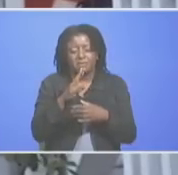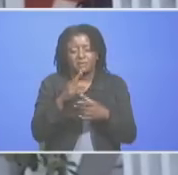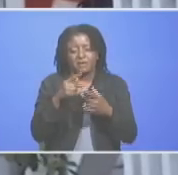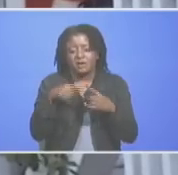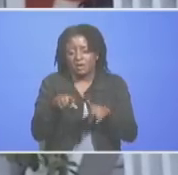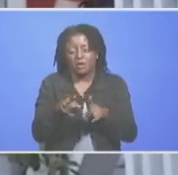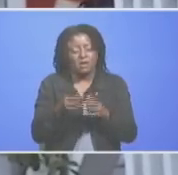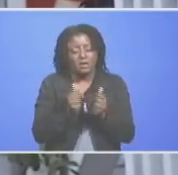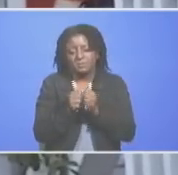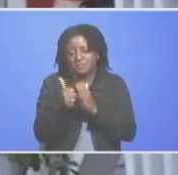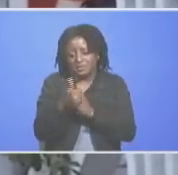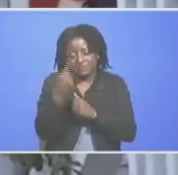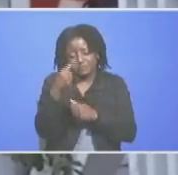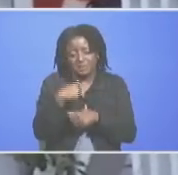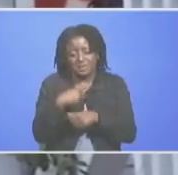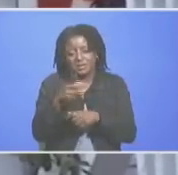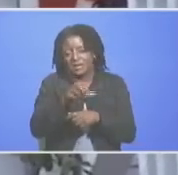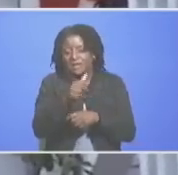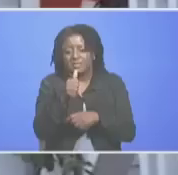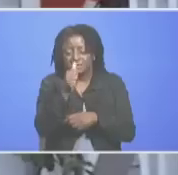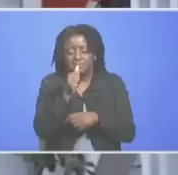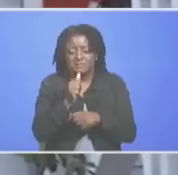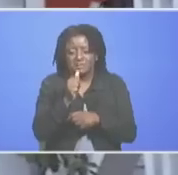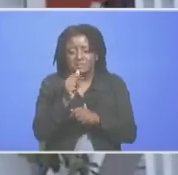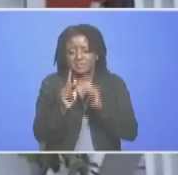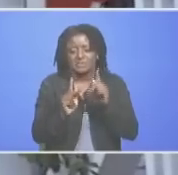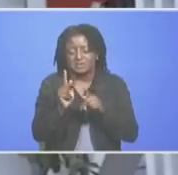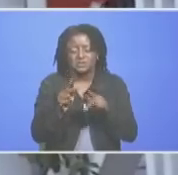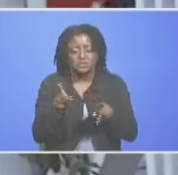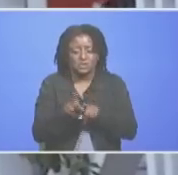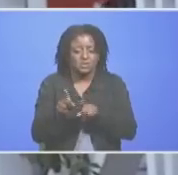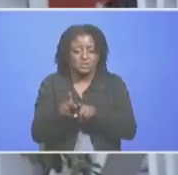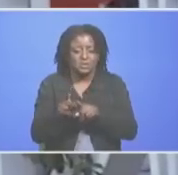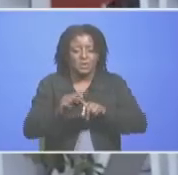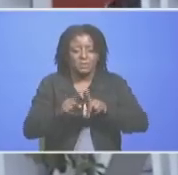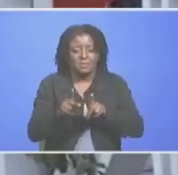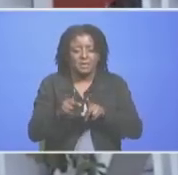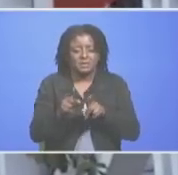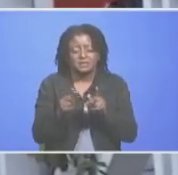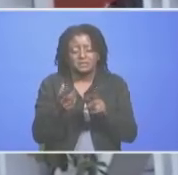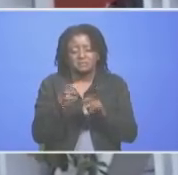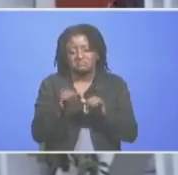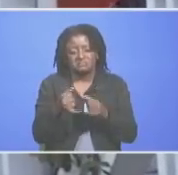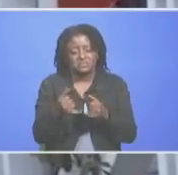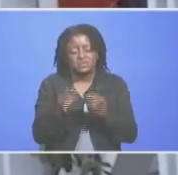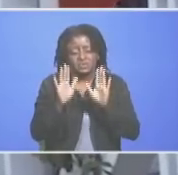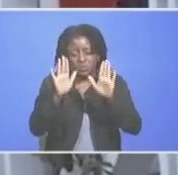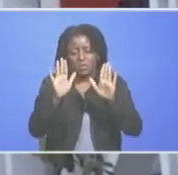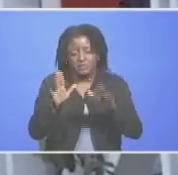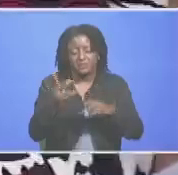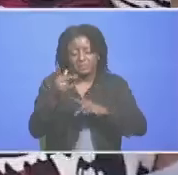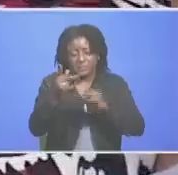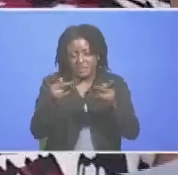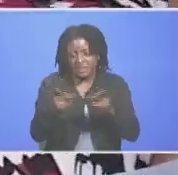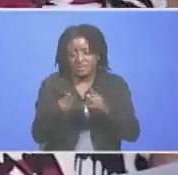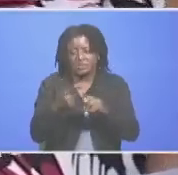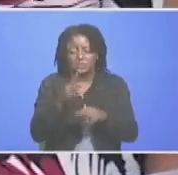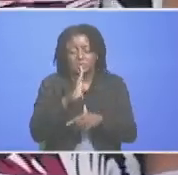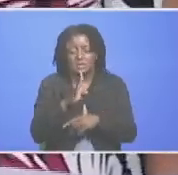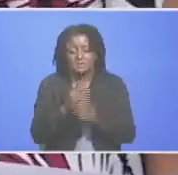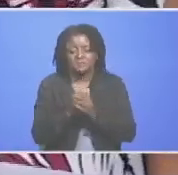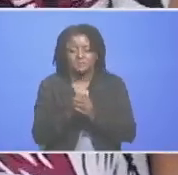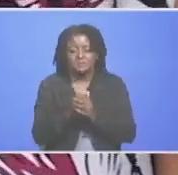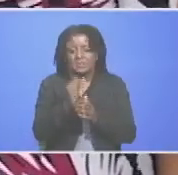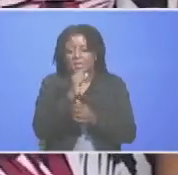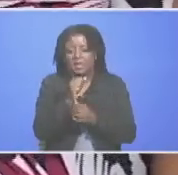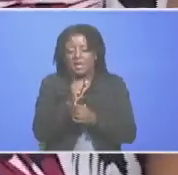me, and of course the other patients as well. But I just a wonderful place to be. Elder Cyril